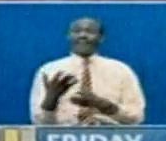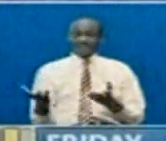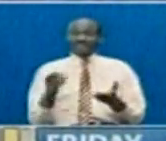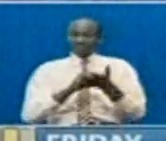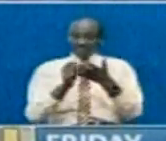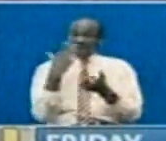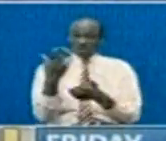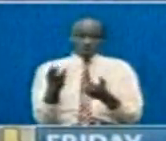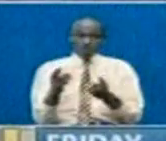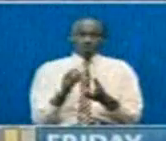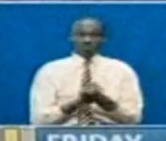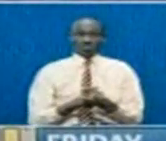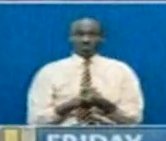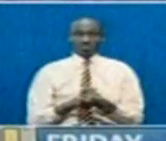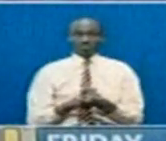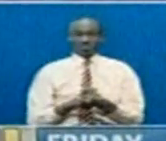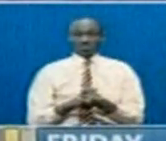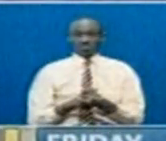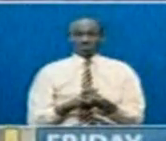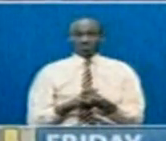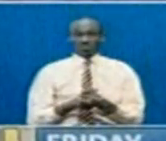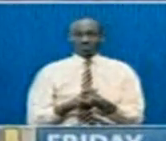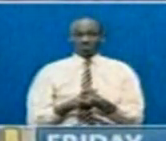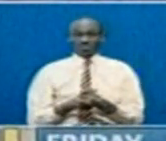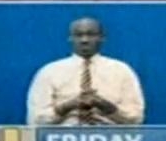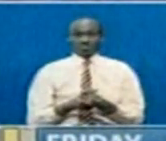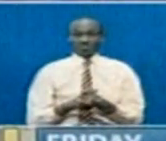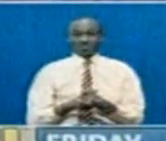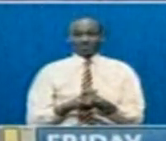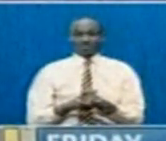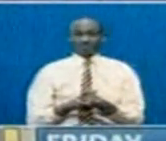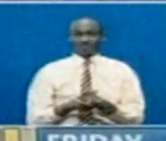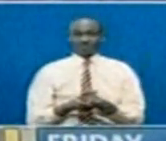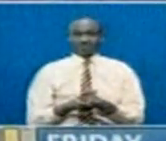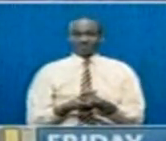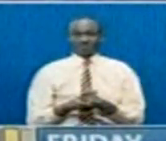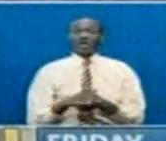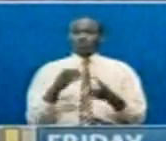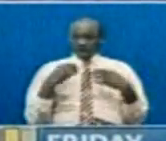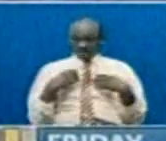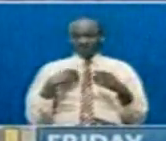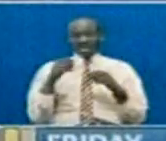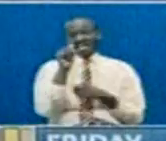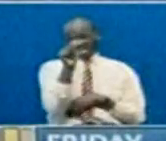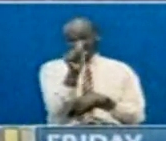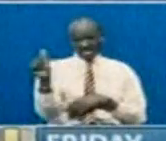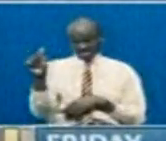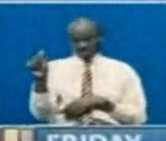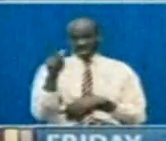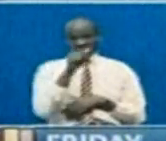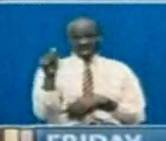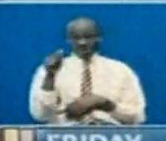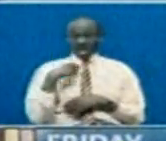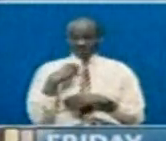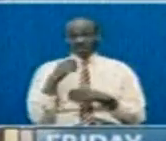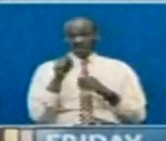kuandikia, is it? Paper or paper? you have the glide A, that is the slight vowel